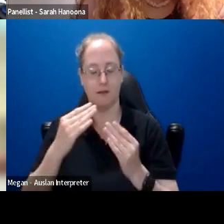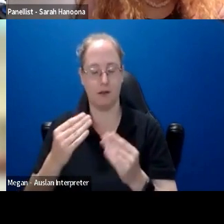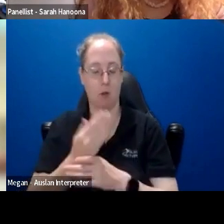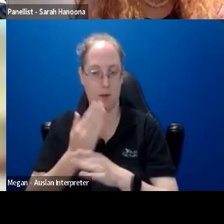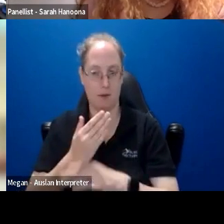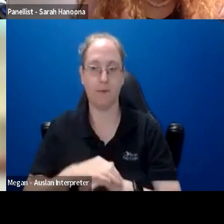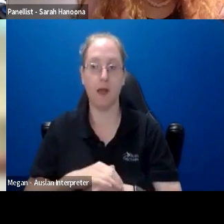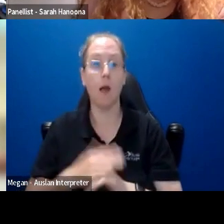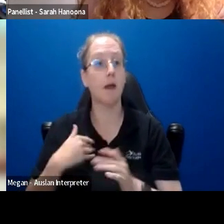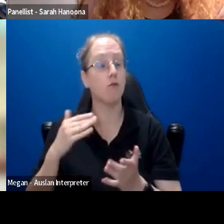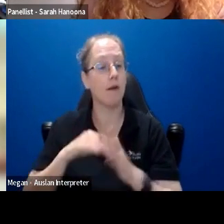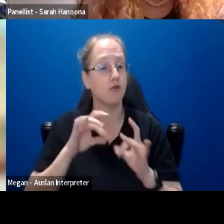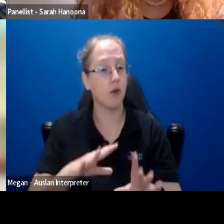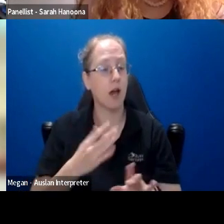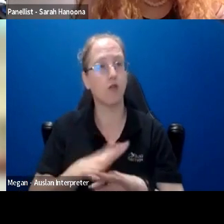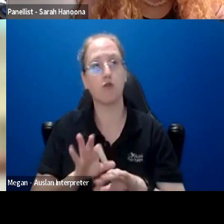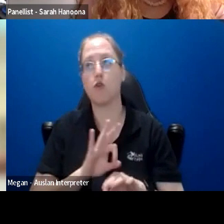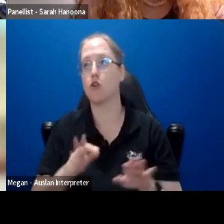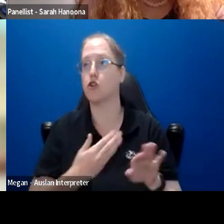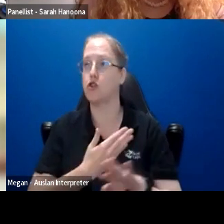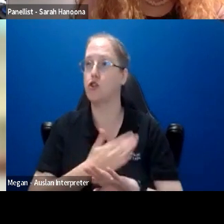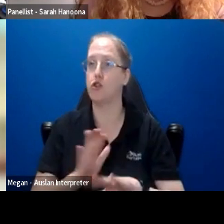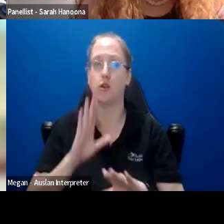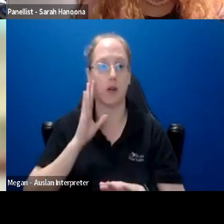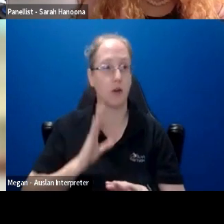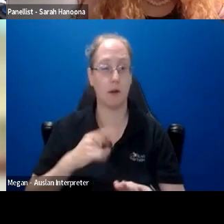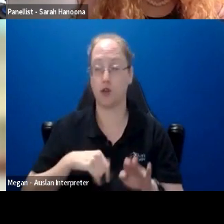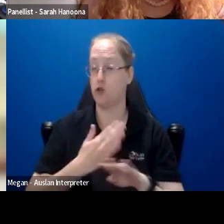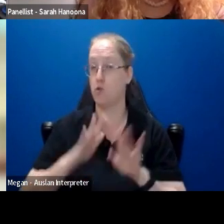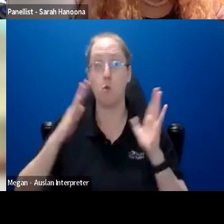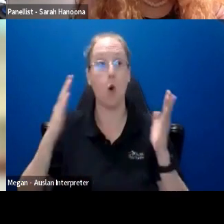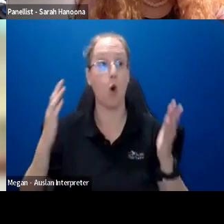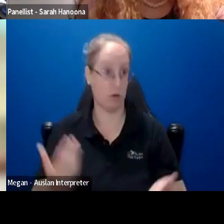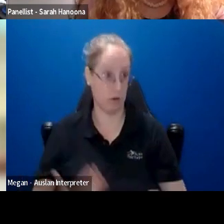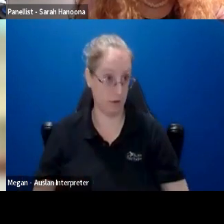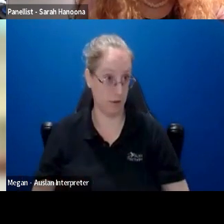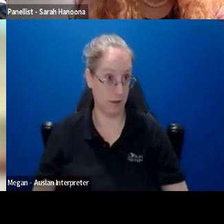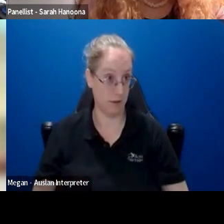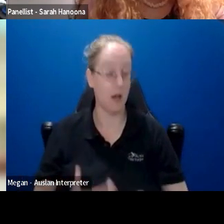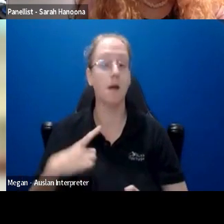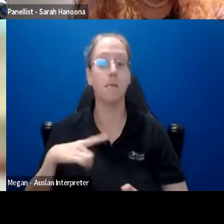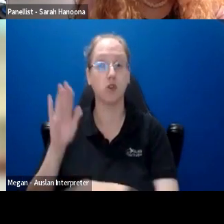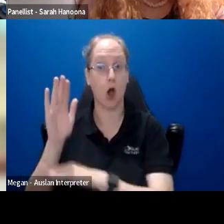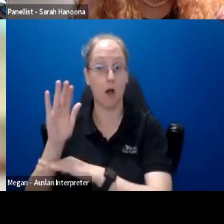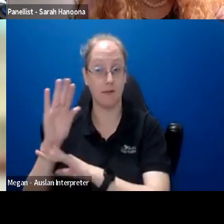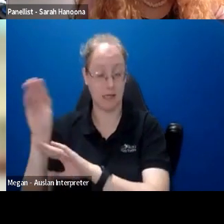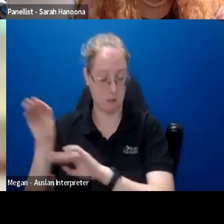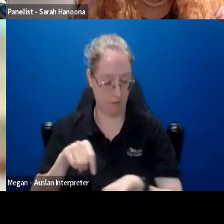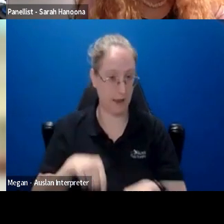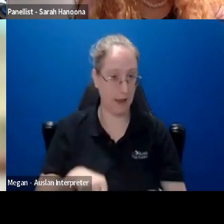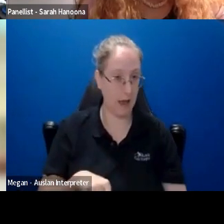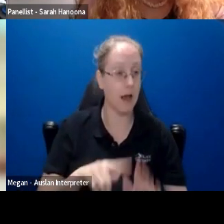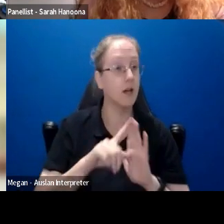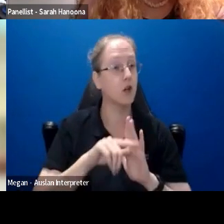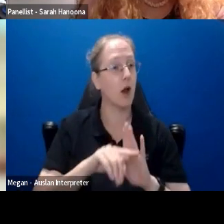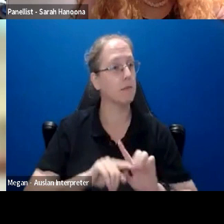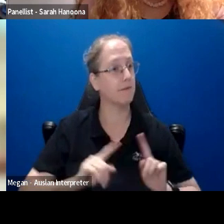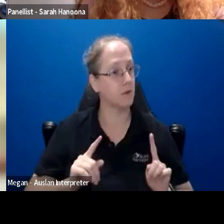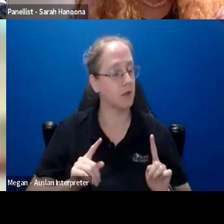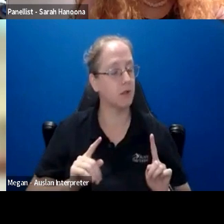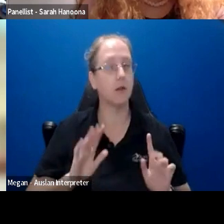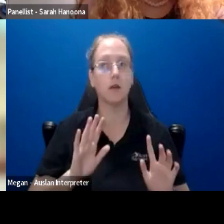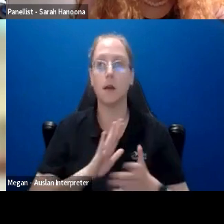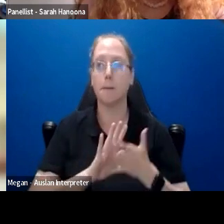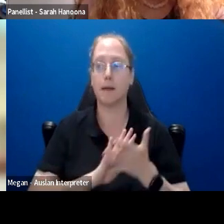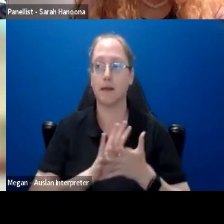like a new country, but it was a whole new world to me. Because like coming from overseas to Australia, the timing is different where I